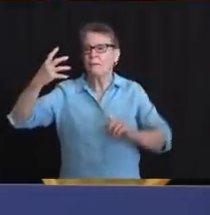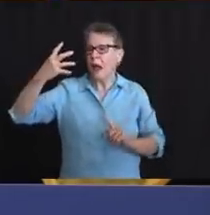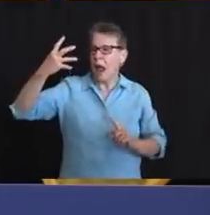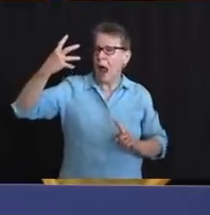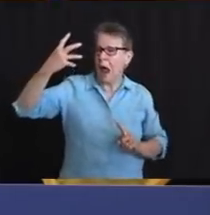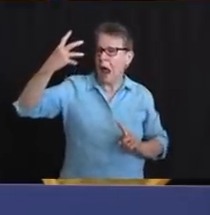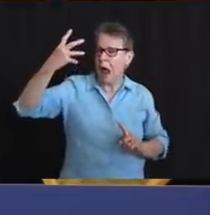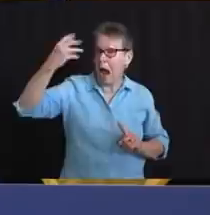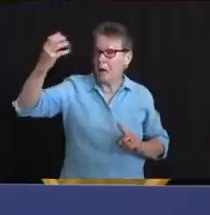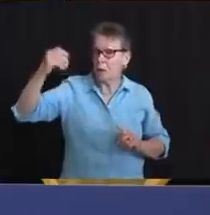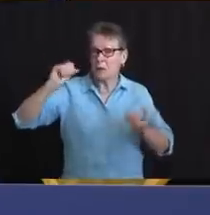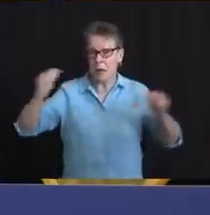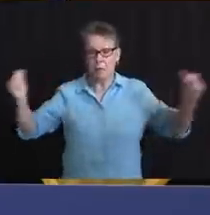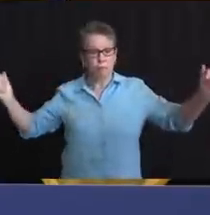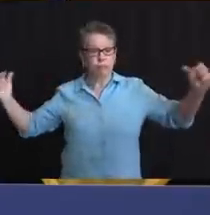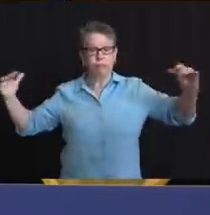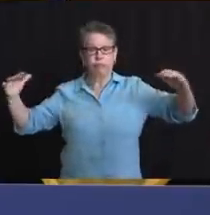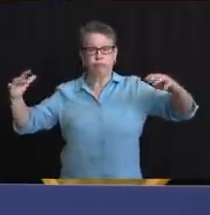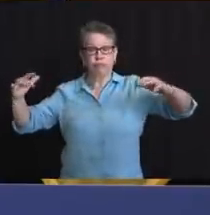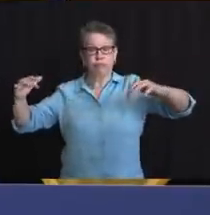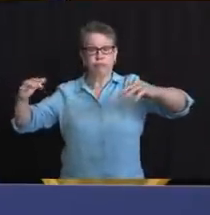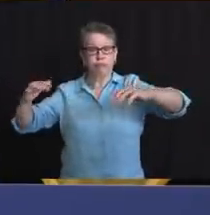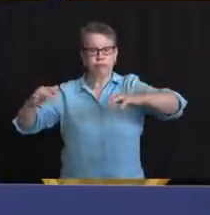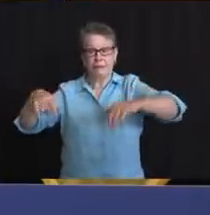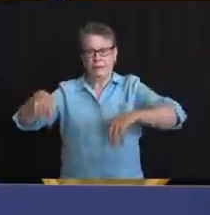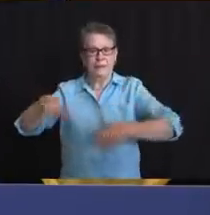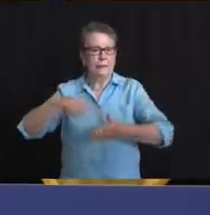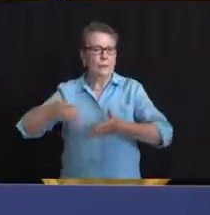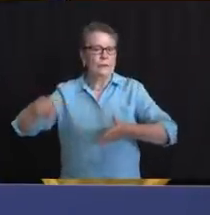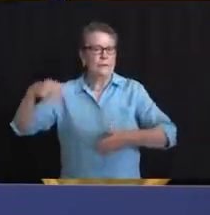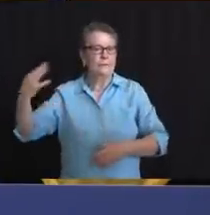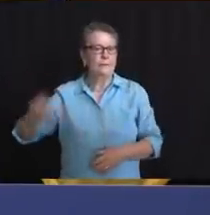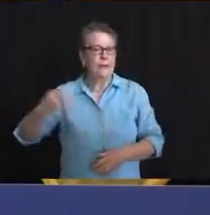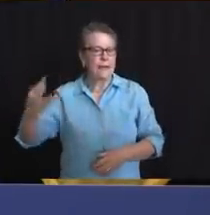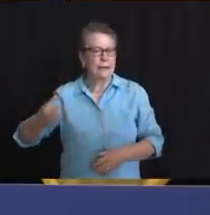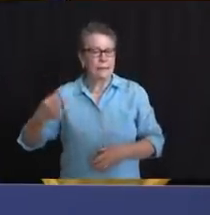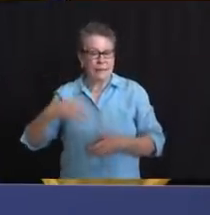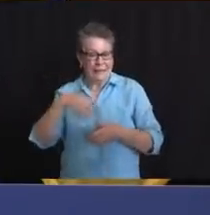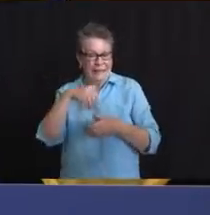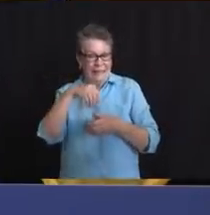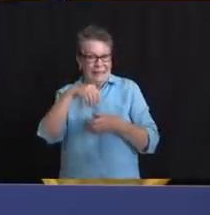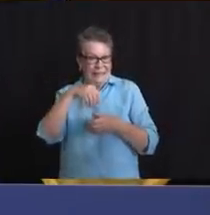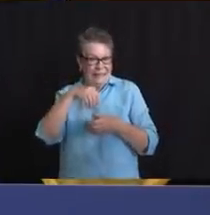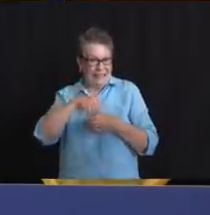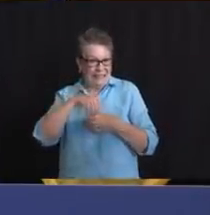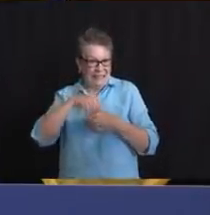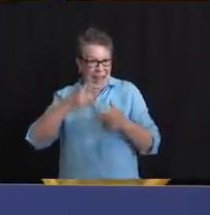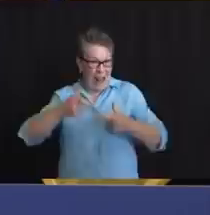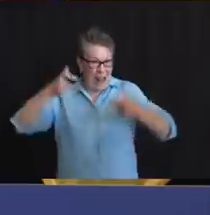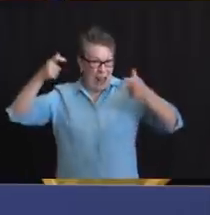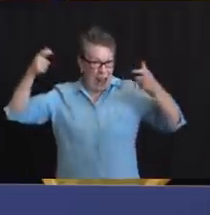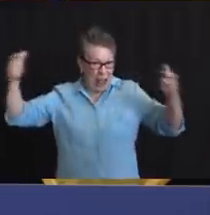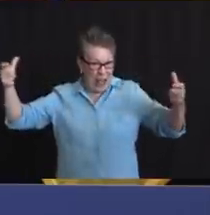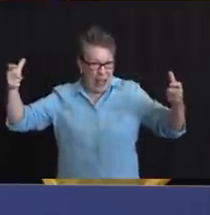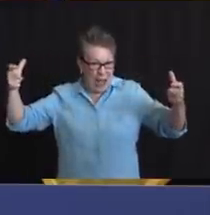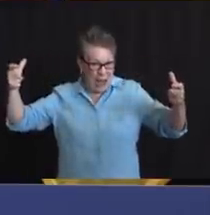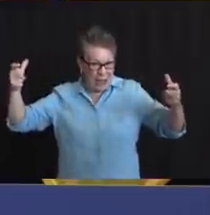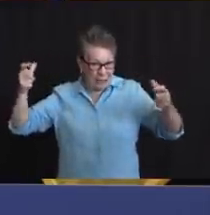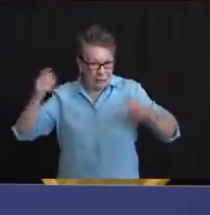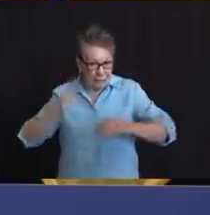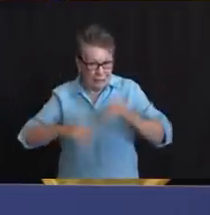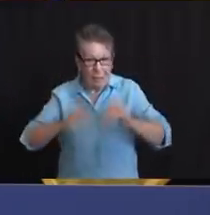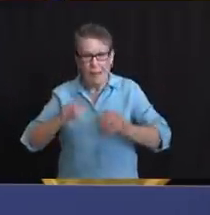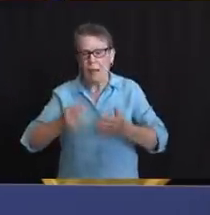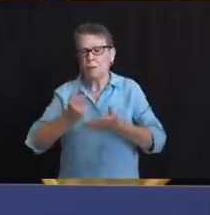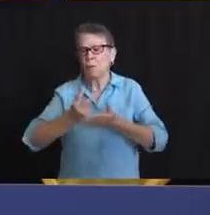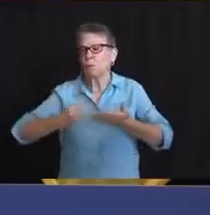lifted. But for indoor large venues that have fixed seating capacity of over 1,000, the 30% limit is lifted as of Friday,